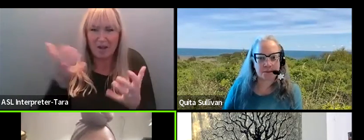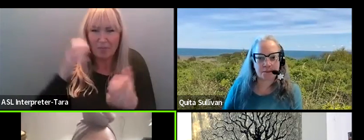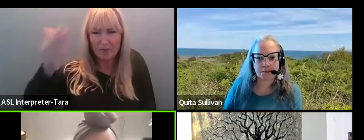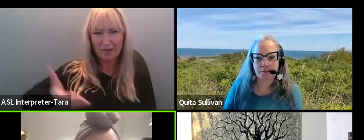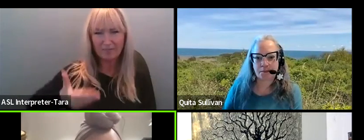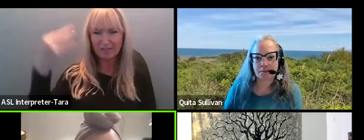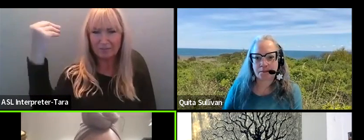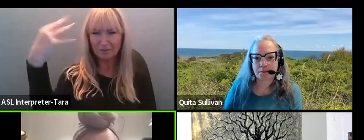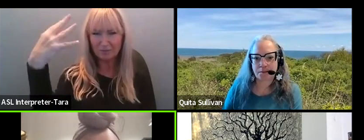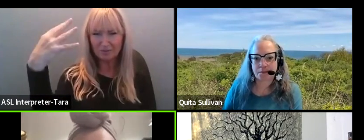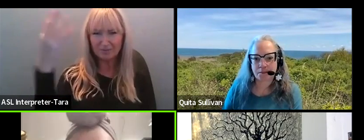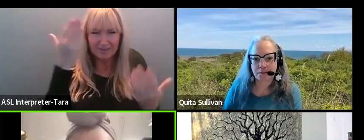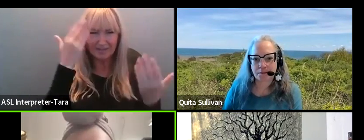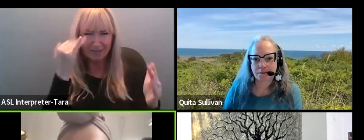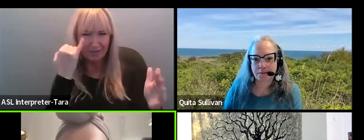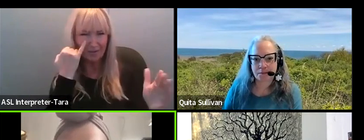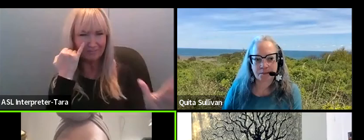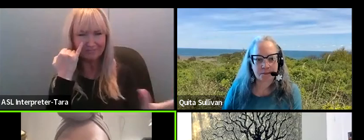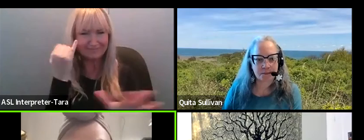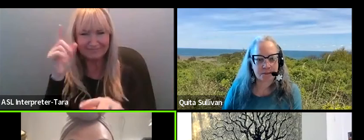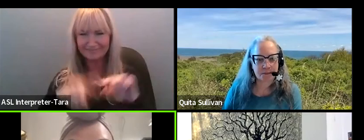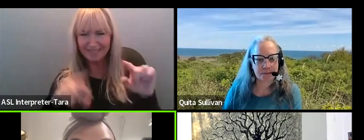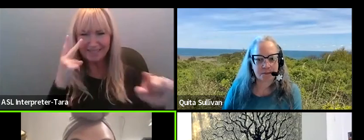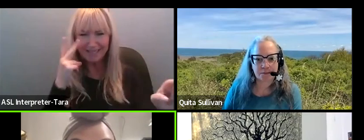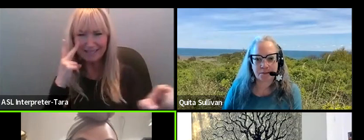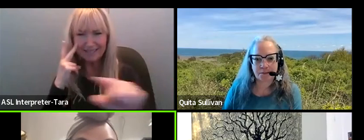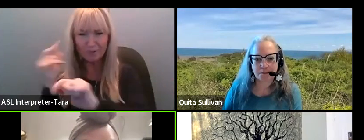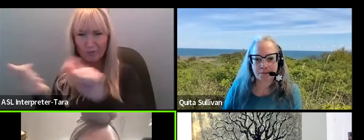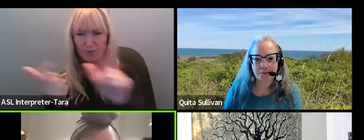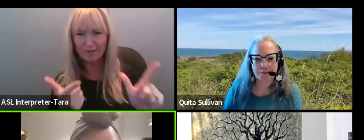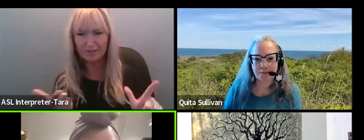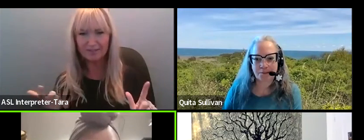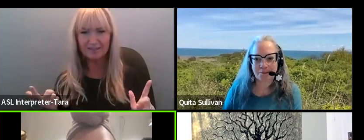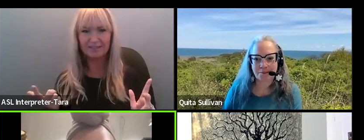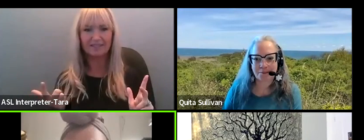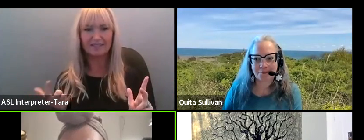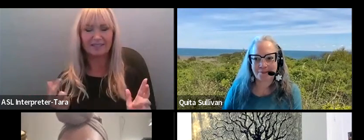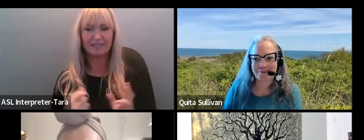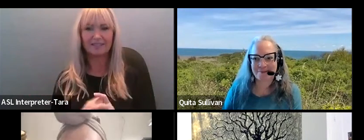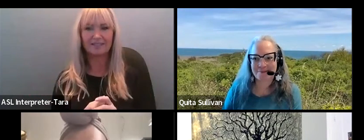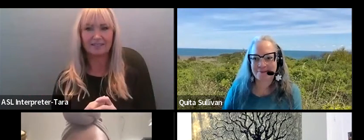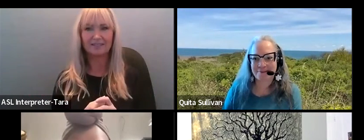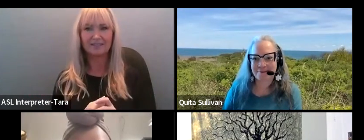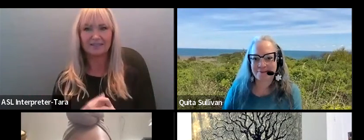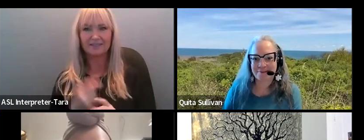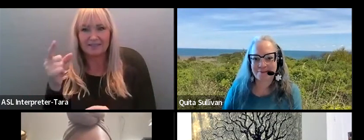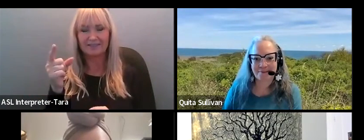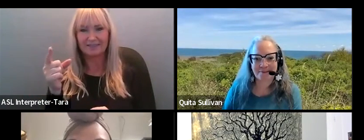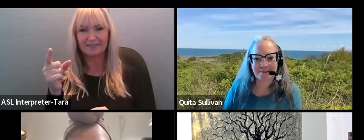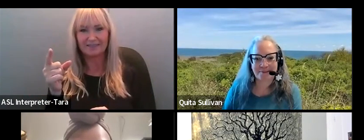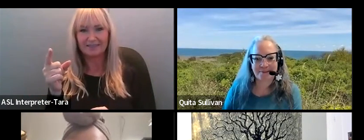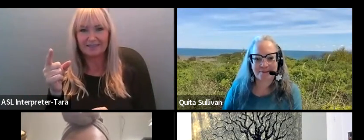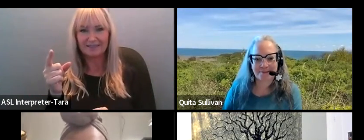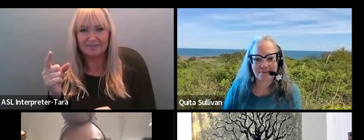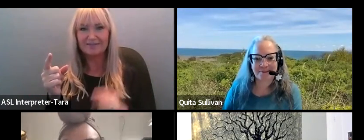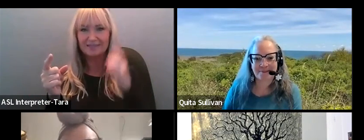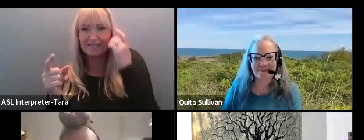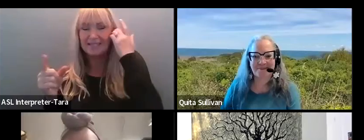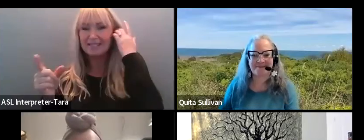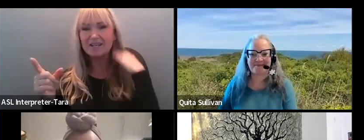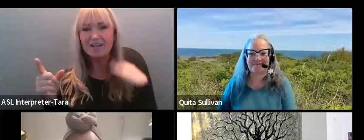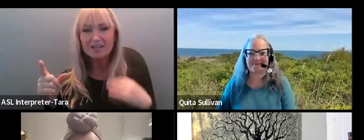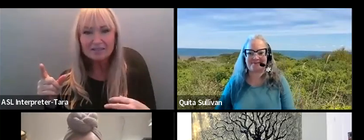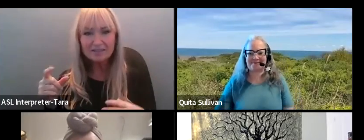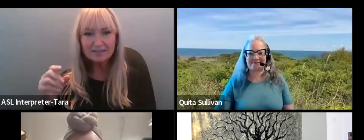you guys. I don't know why I'm not seeing everybody, but. They are both on with cameras okay. on,